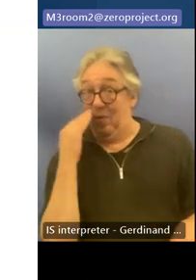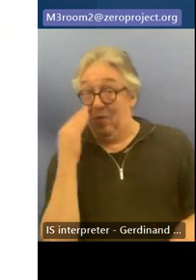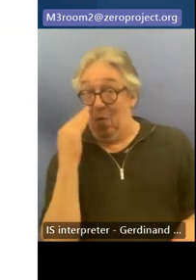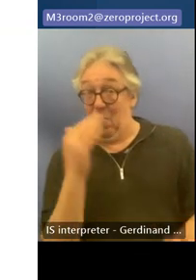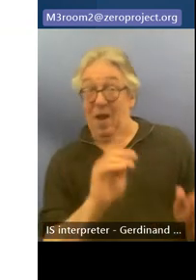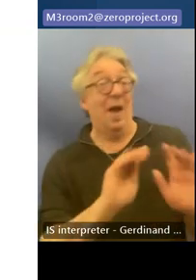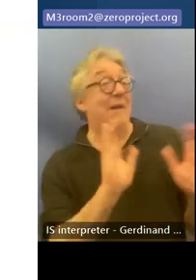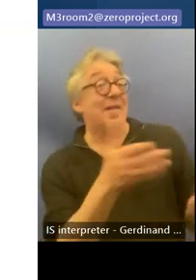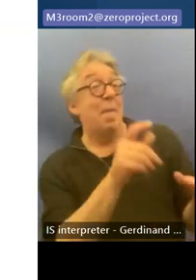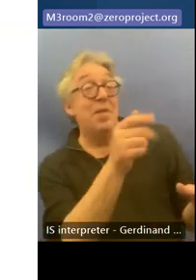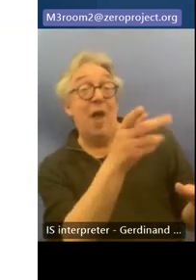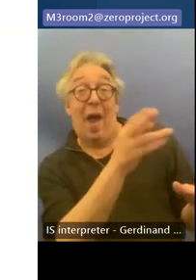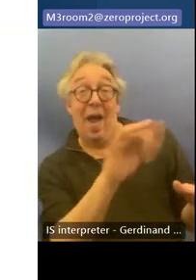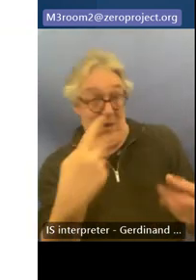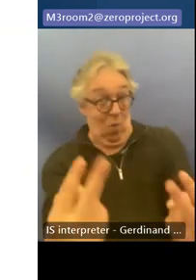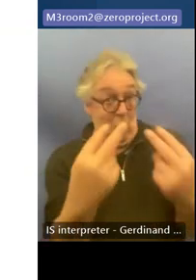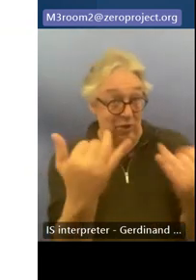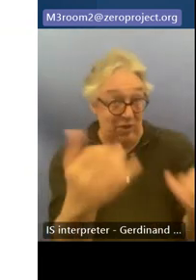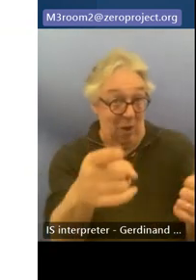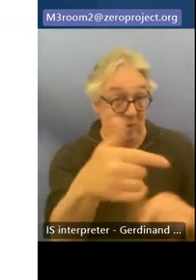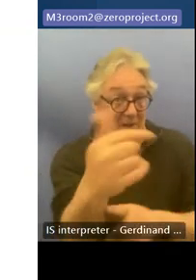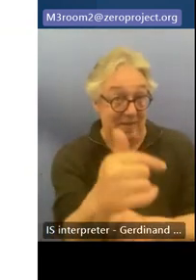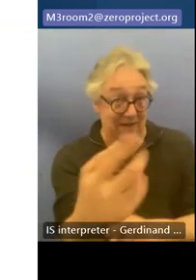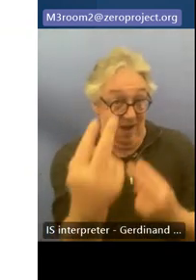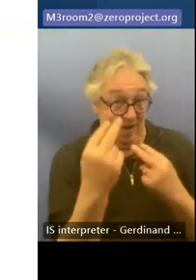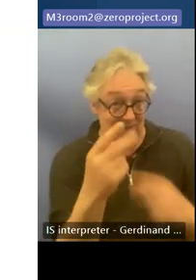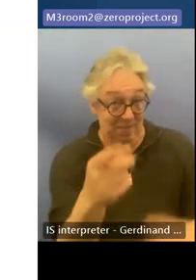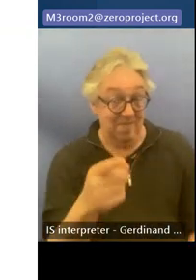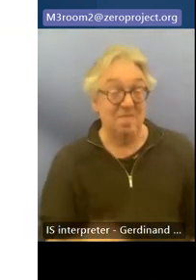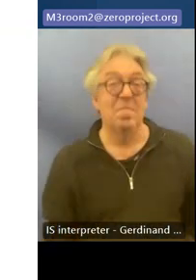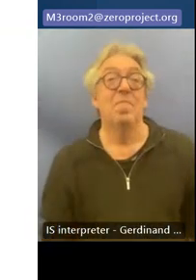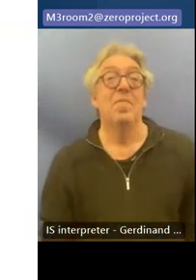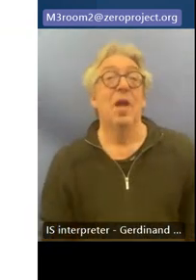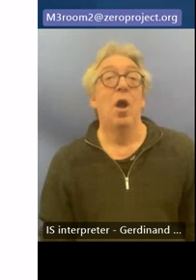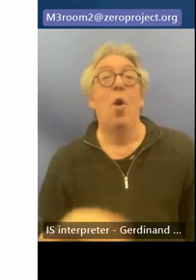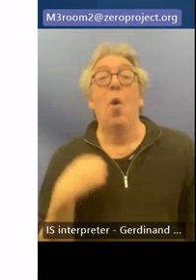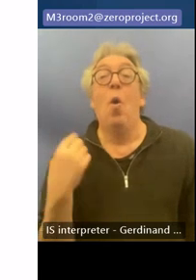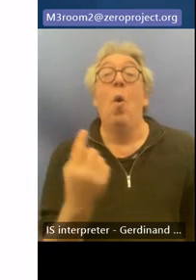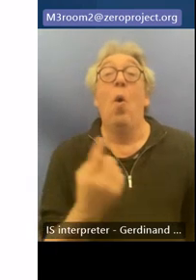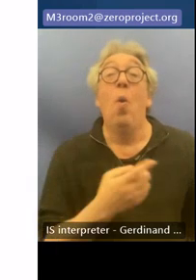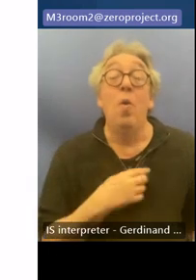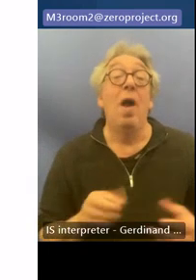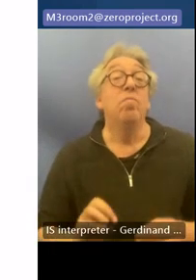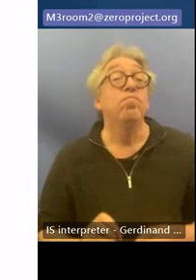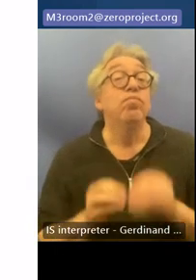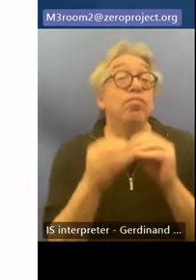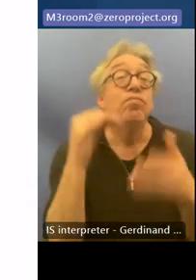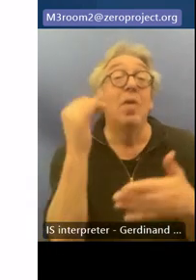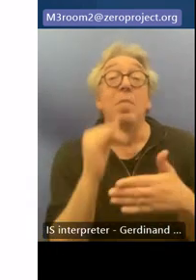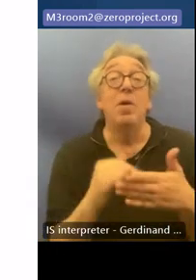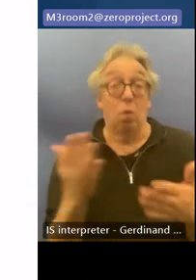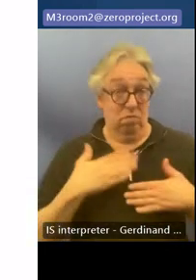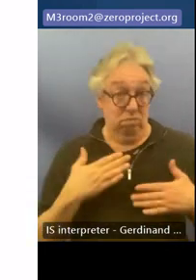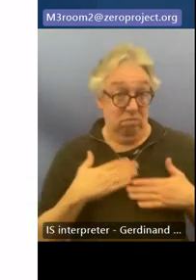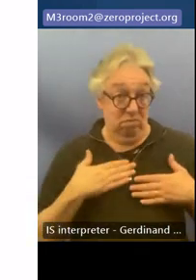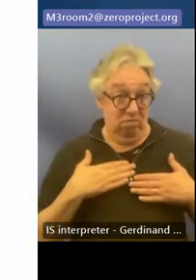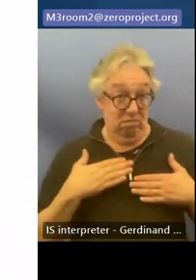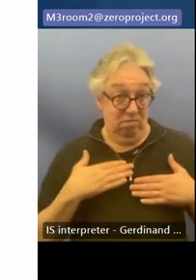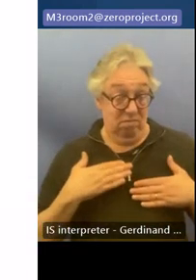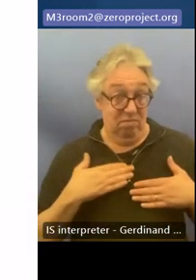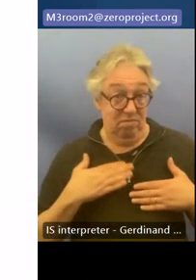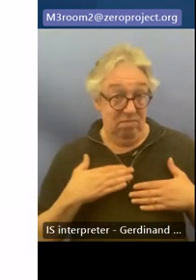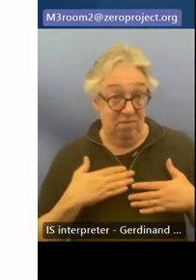TAI. Everything that you have seen, especially in our content, we create in-house. So the animation process, the dissemination